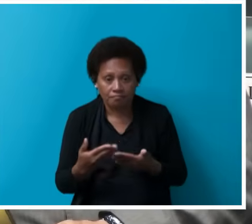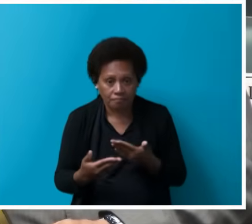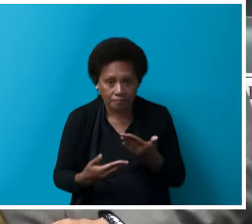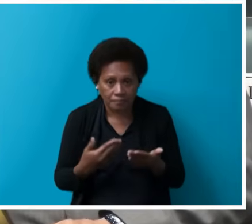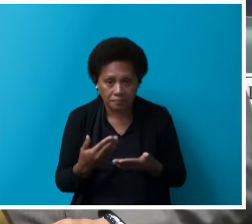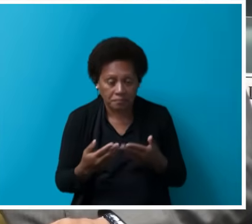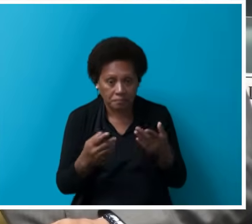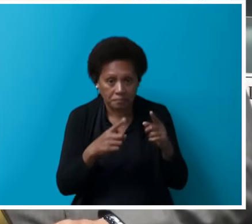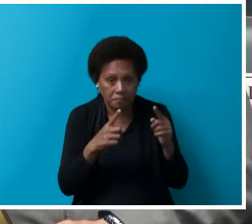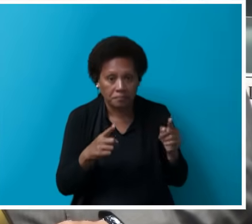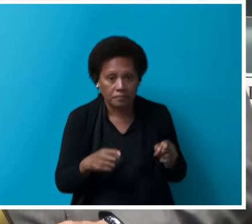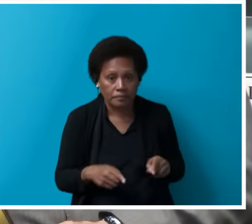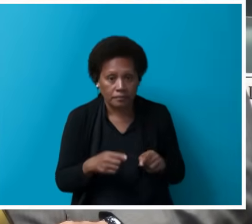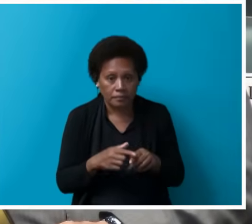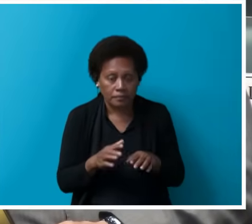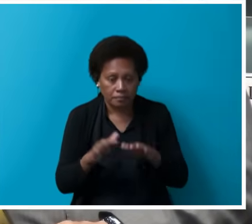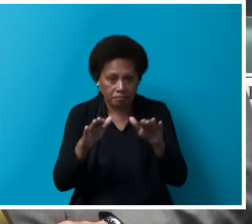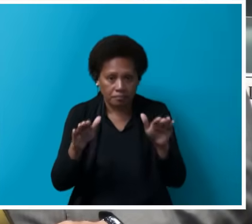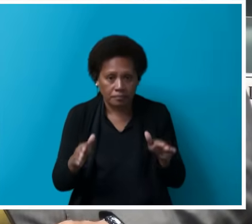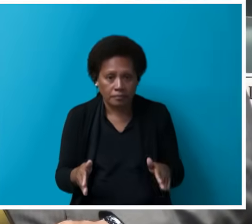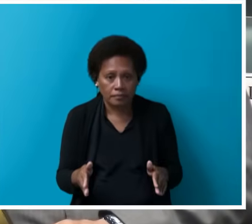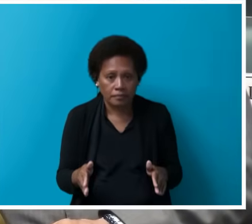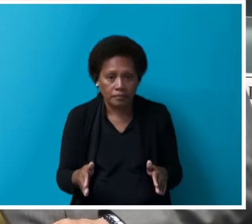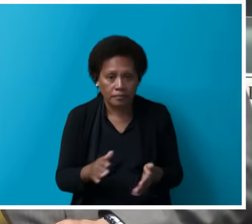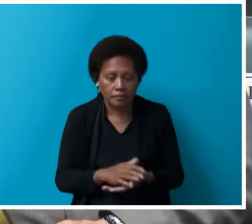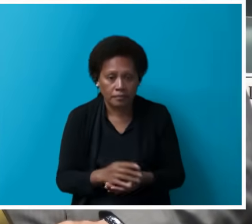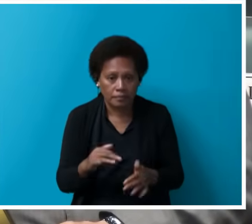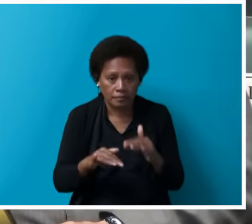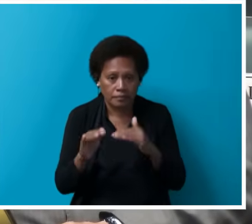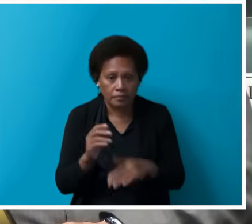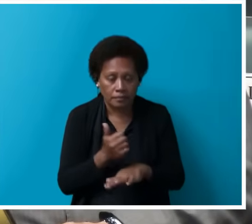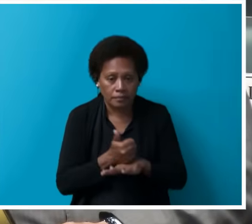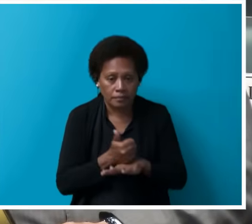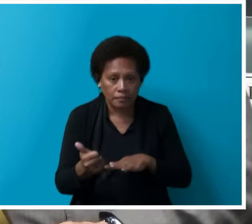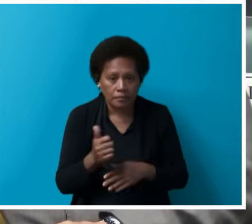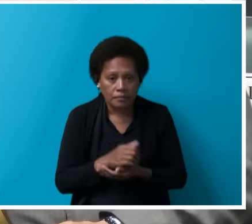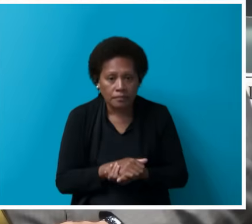I can table it in Parliament for them to. I'm coming to you.